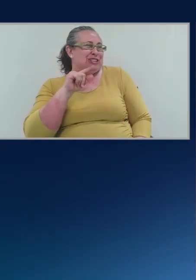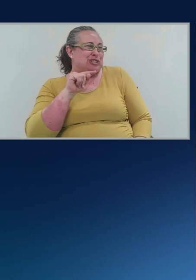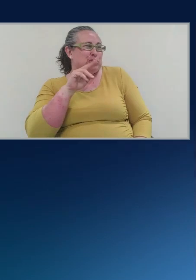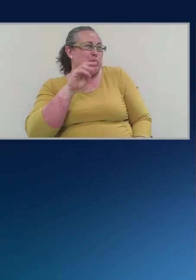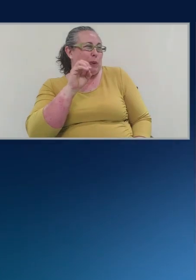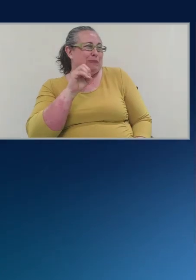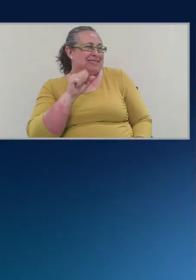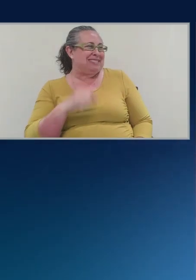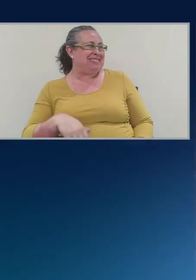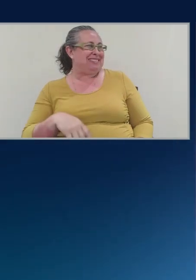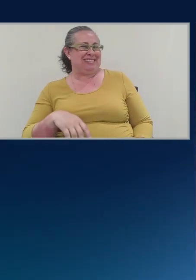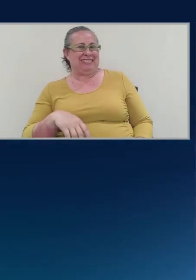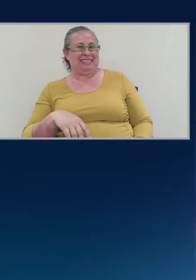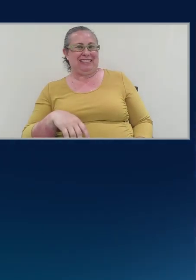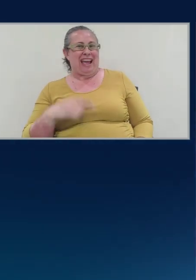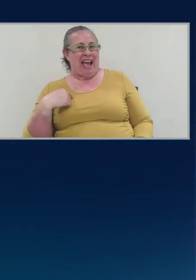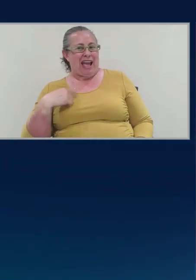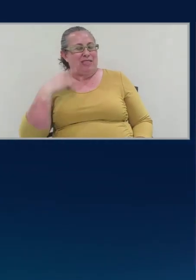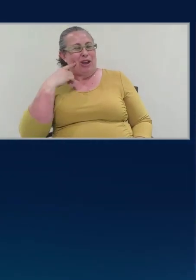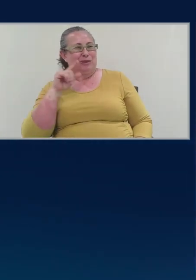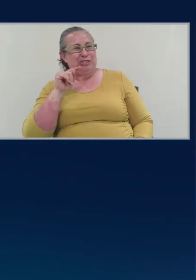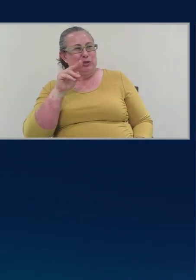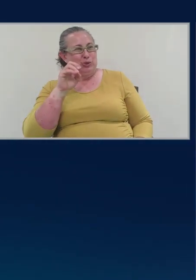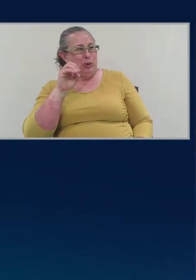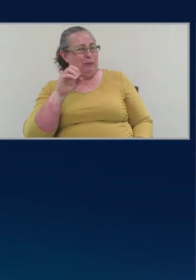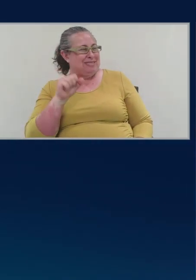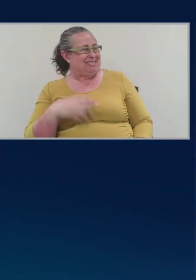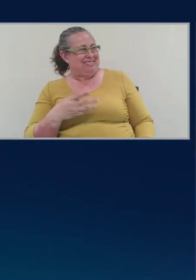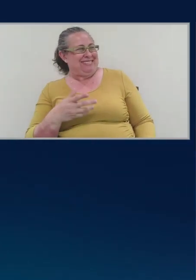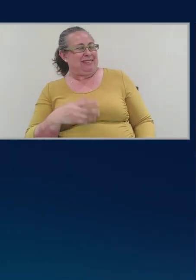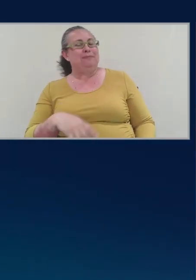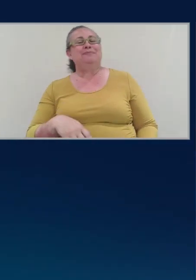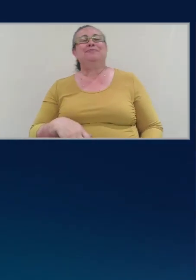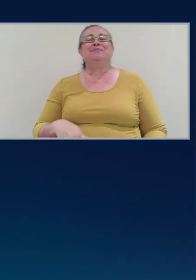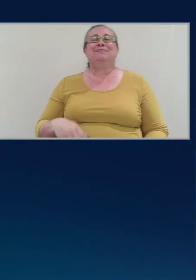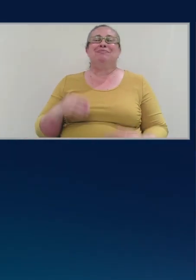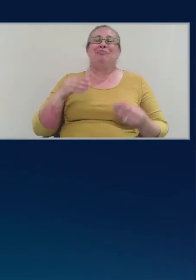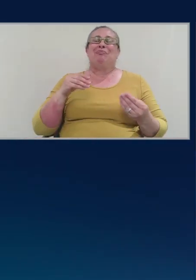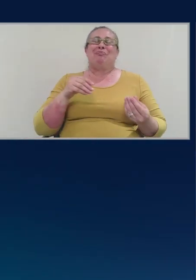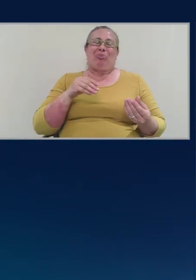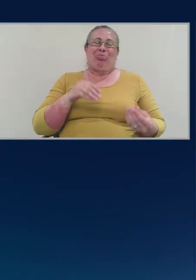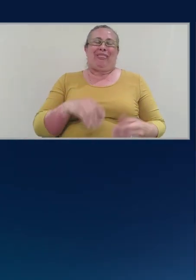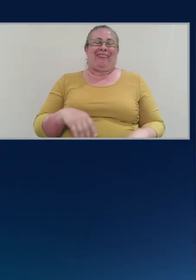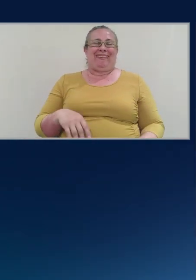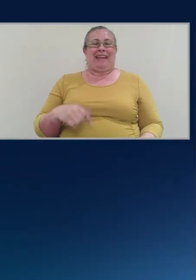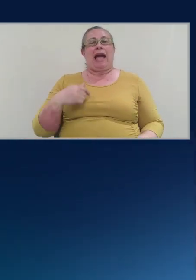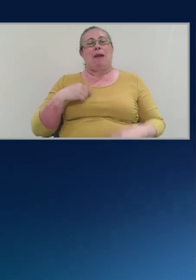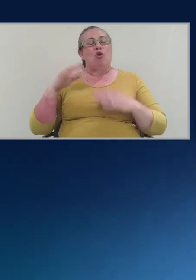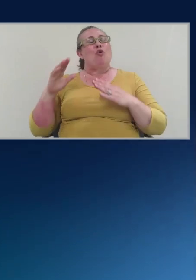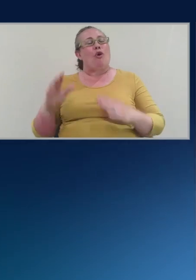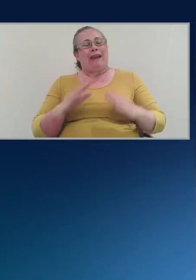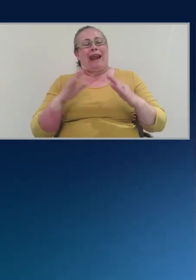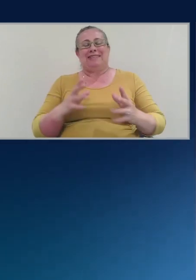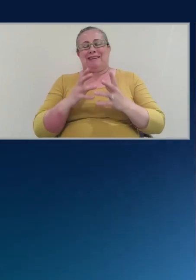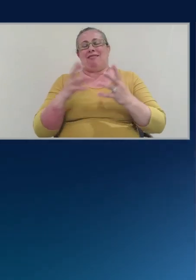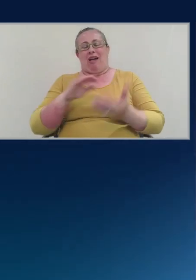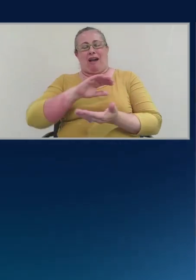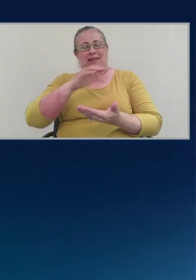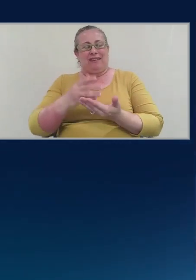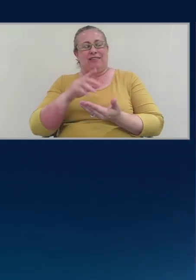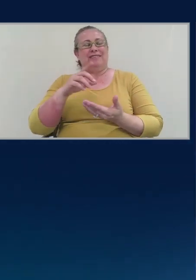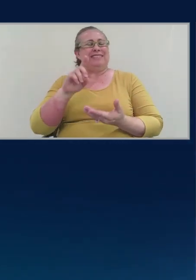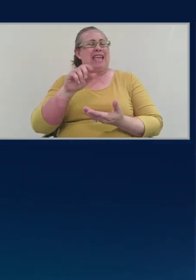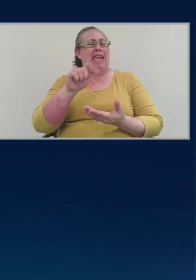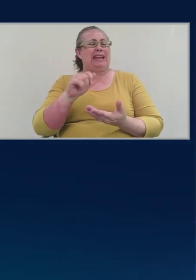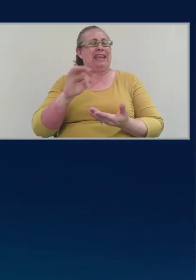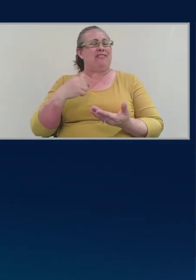Somebody said it was tubes. Anyway, so listen, Yes. I'm organizing a lot of data. What does Glue give me when I'm trying